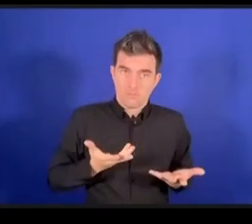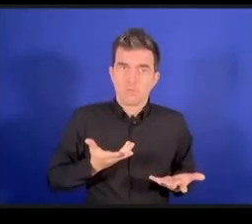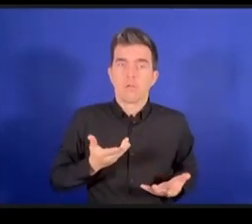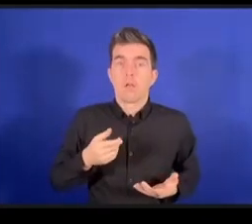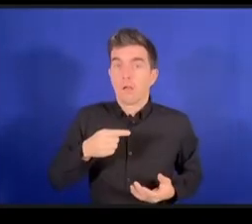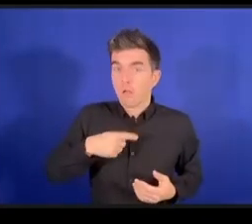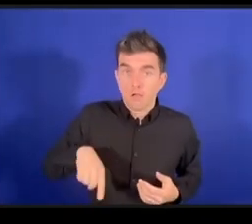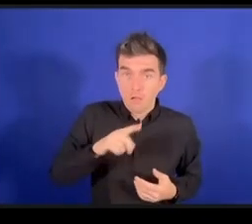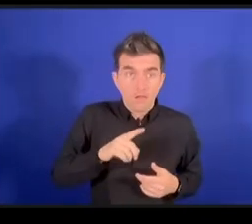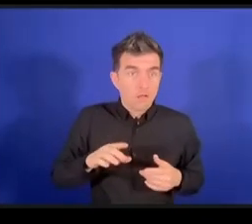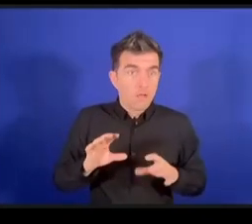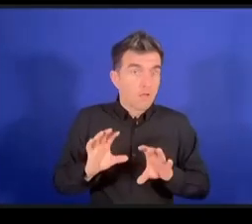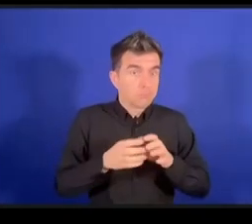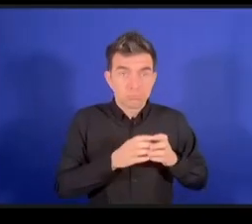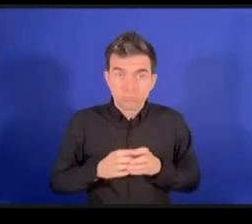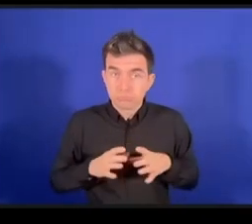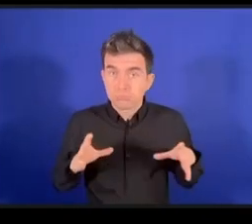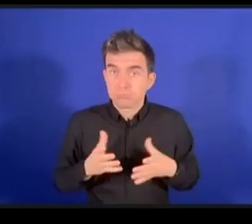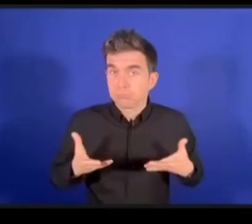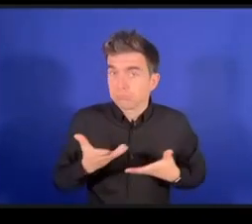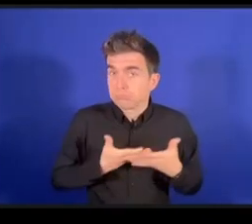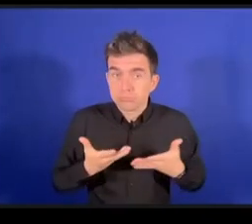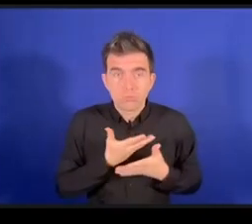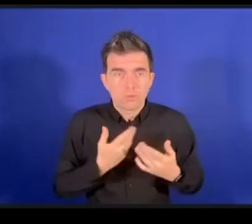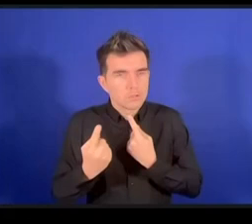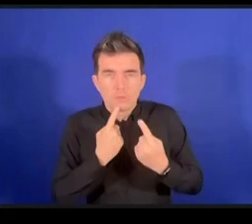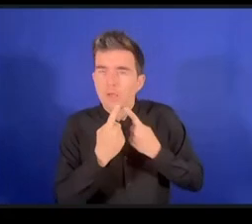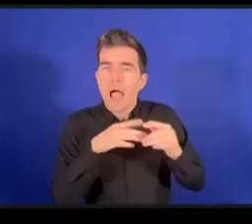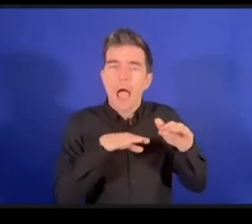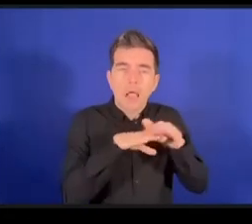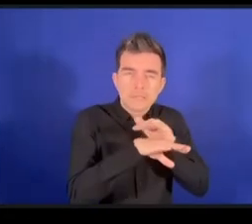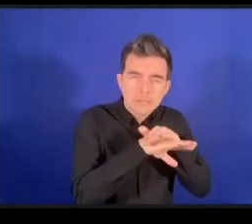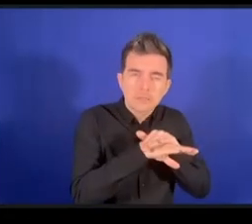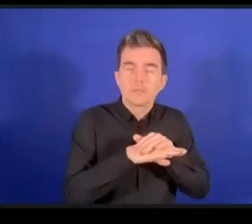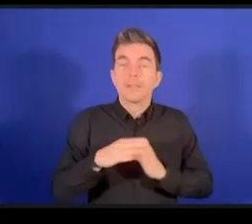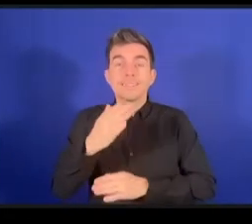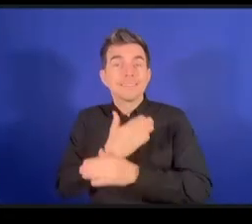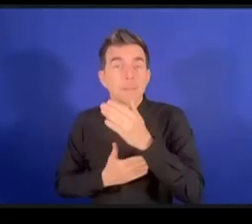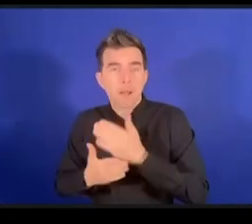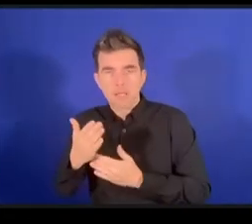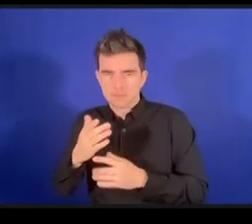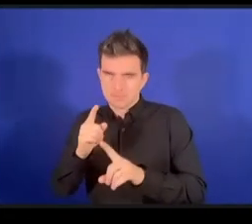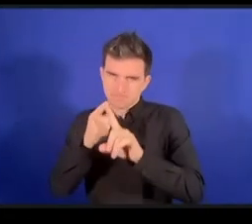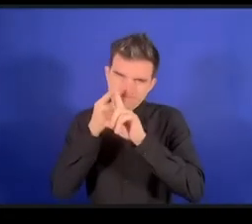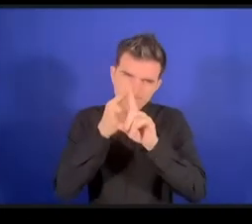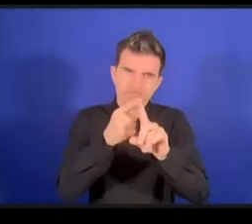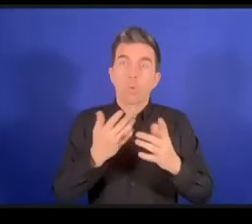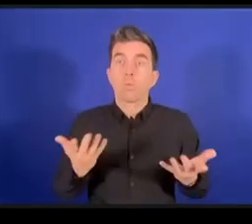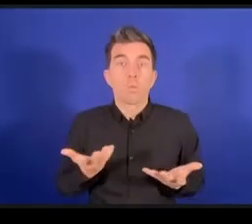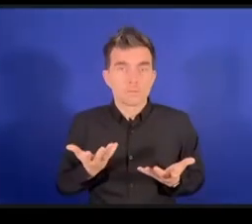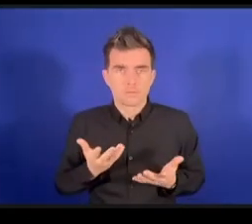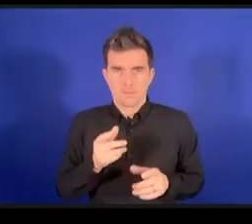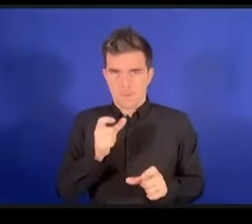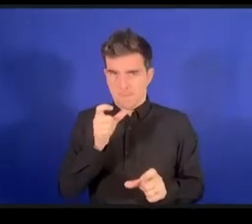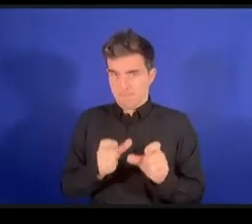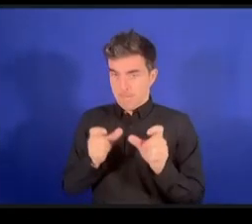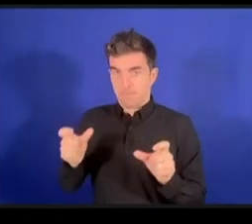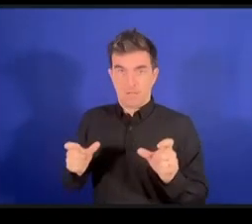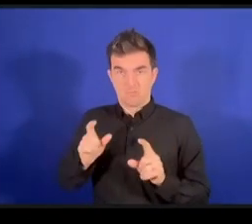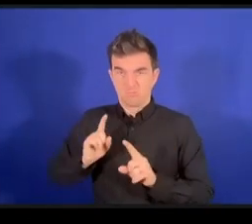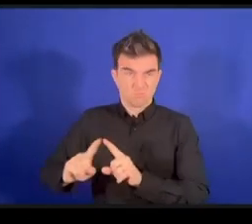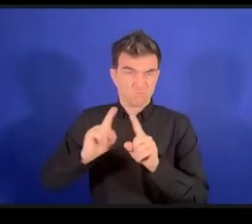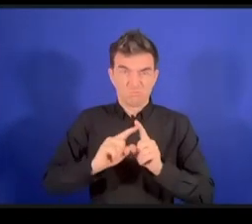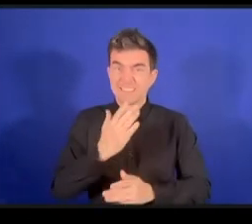to bring persons with disabilities into this discussion, it aims to reach those discussions through